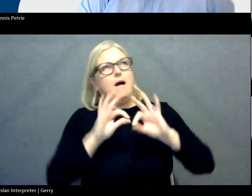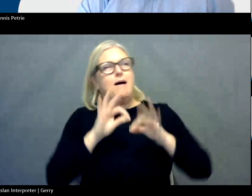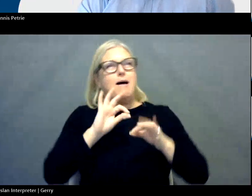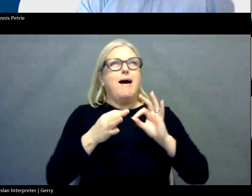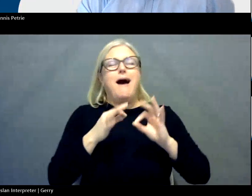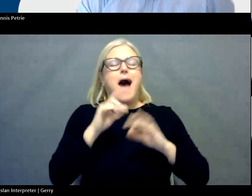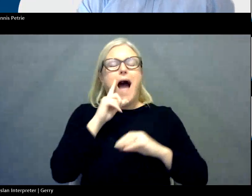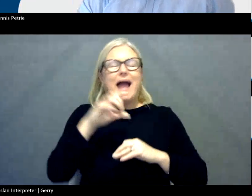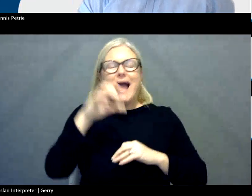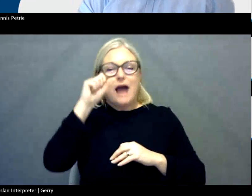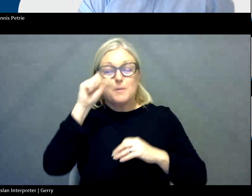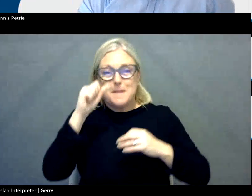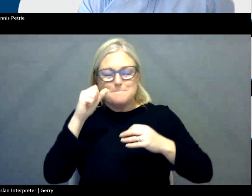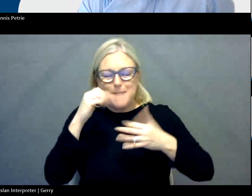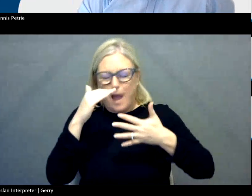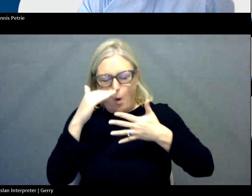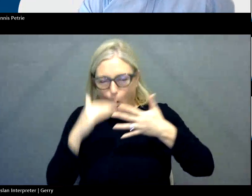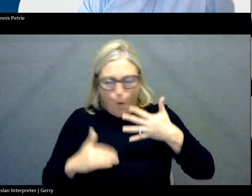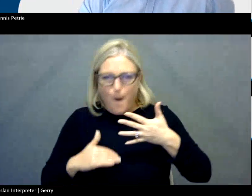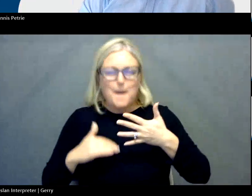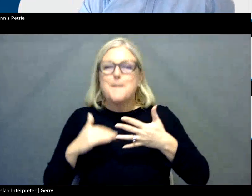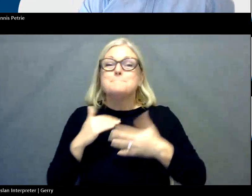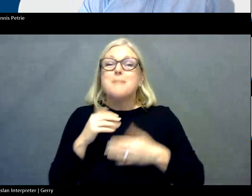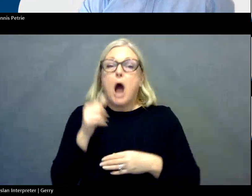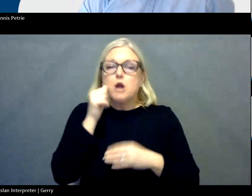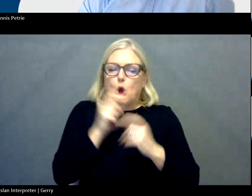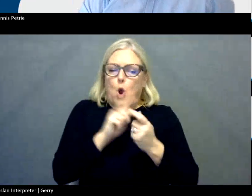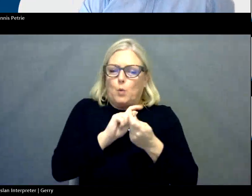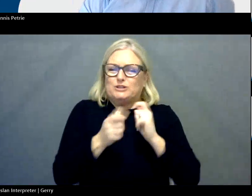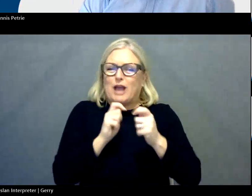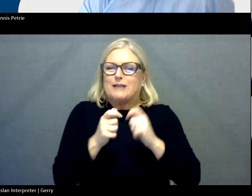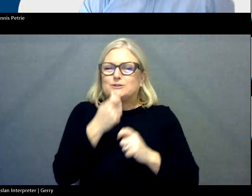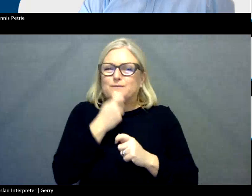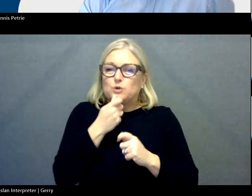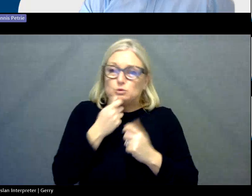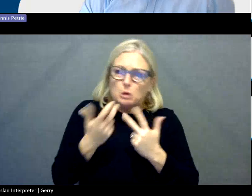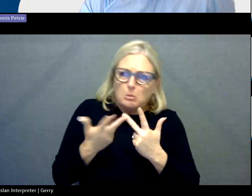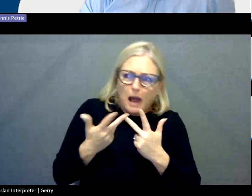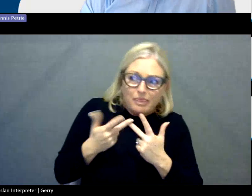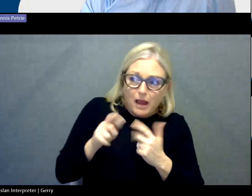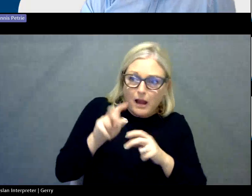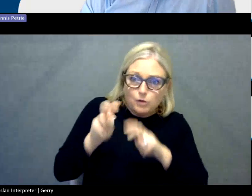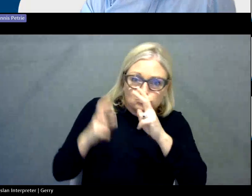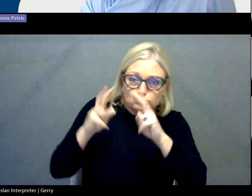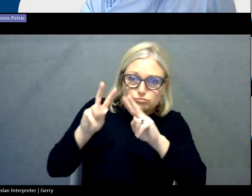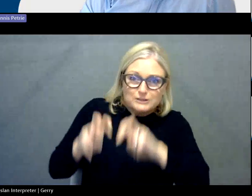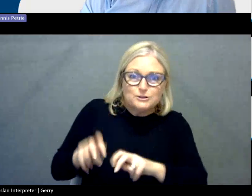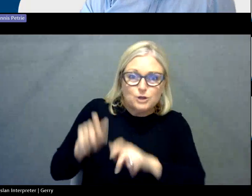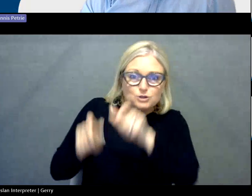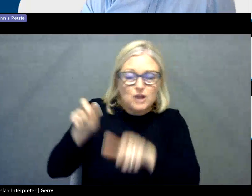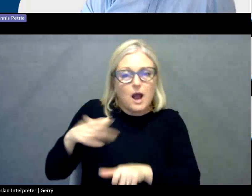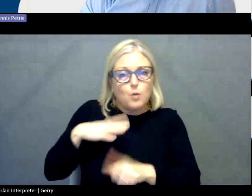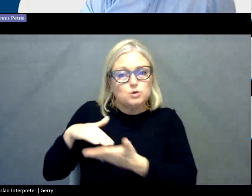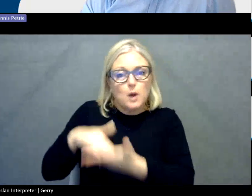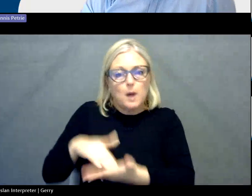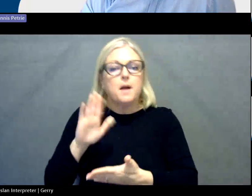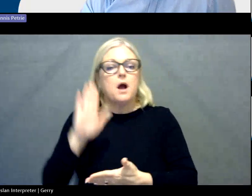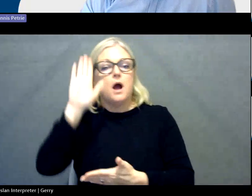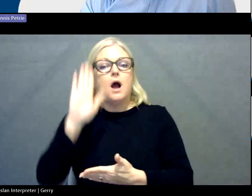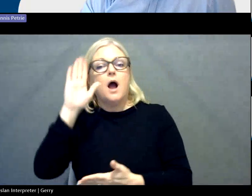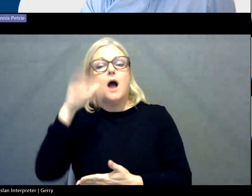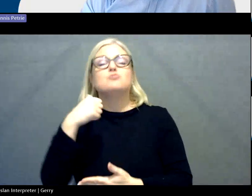Then we tested 2 new ones. So don't know if you want to extend on that. Yeah, so I might come in, and so I